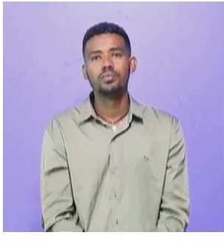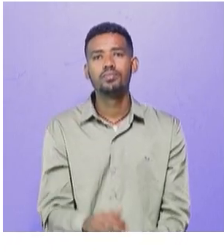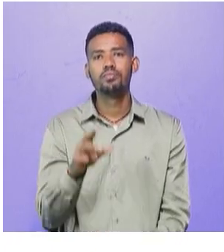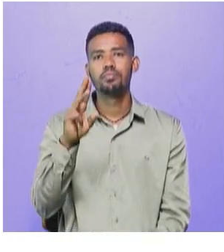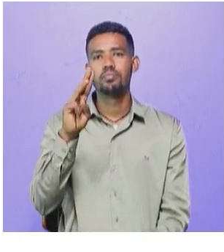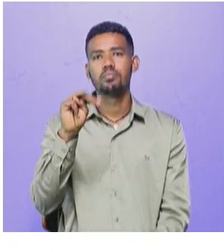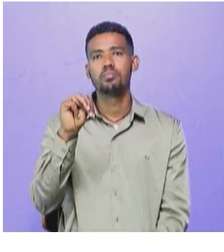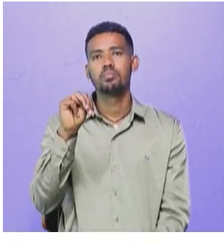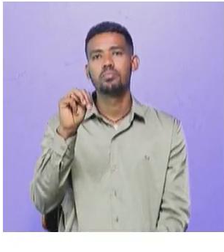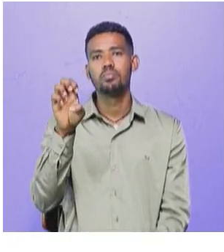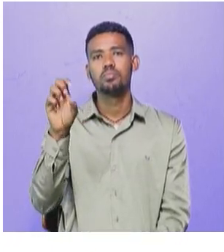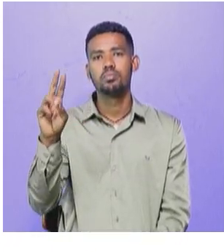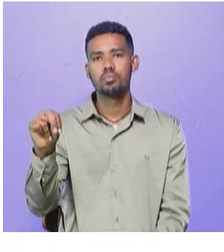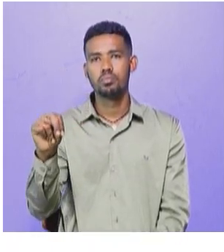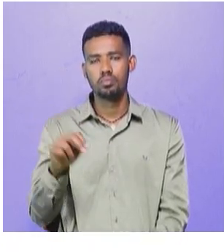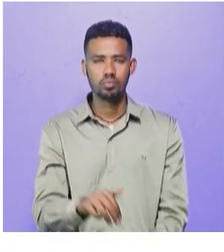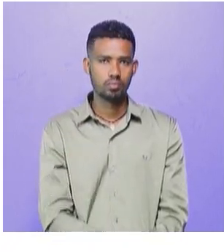man.